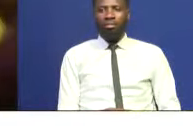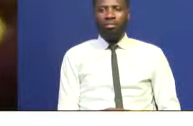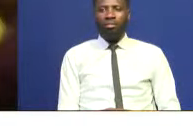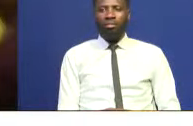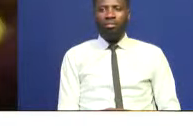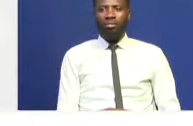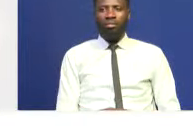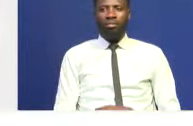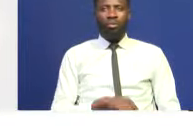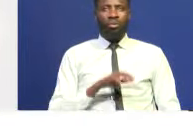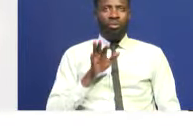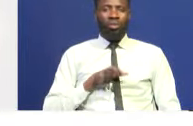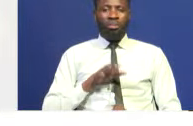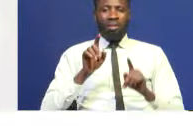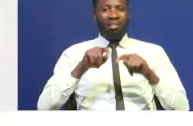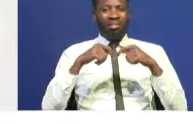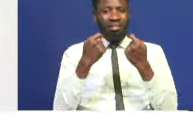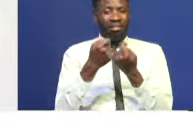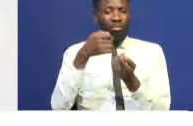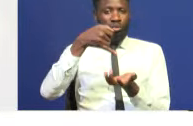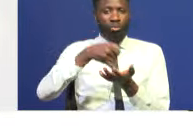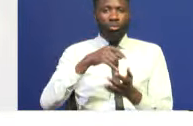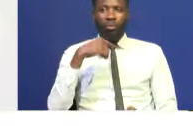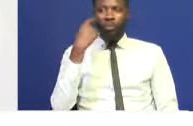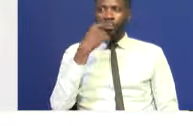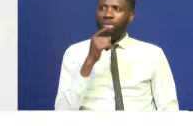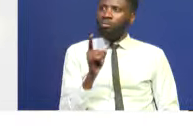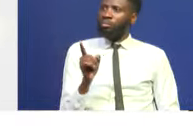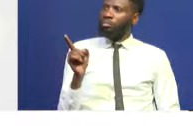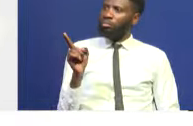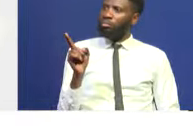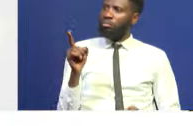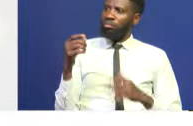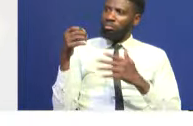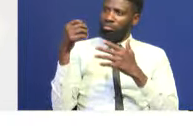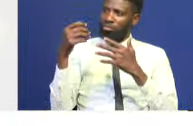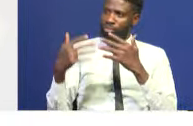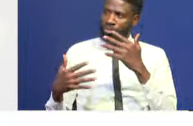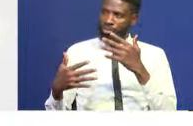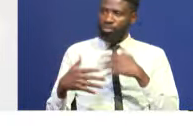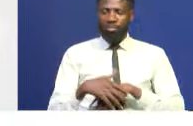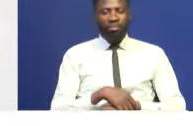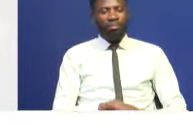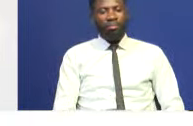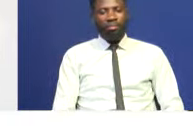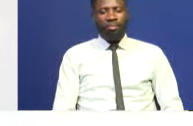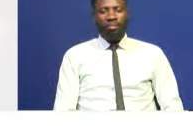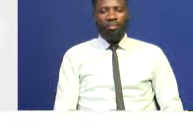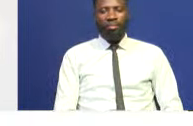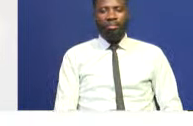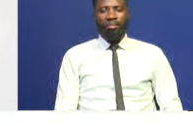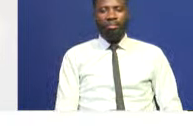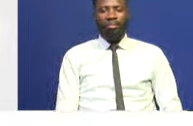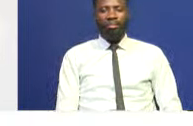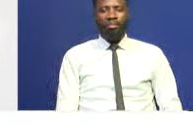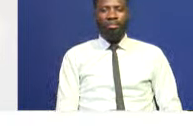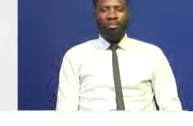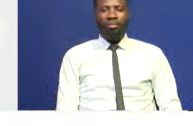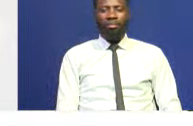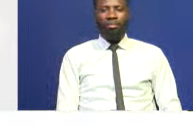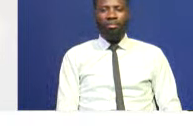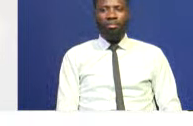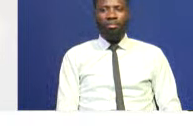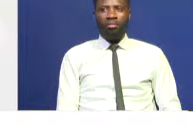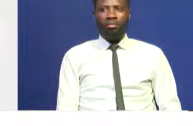The women's team includes, among others, experienced Sylvia Oleiro, Miriam Wanjiku, Judy Osinda, Purity Mweni,